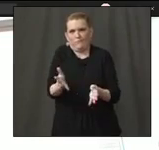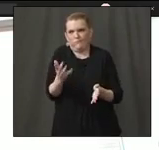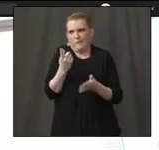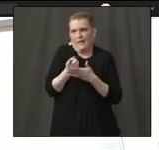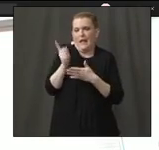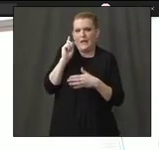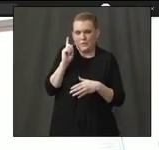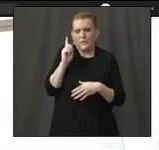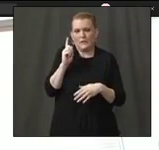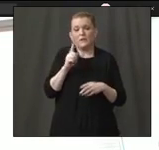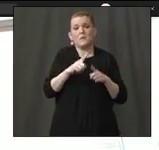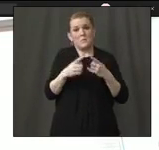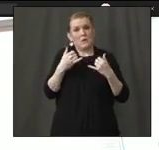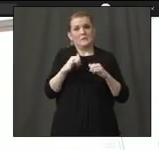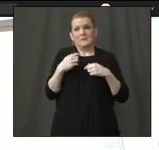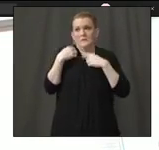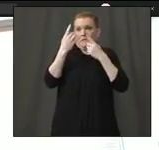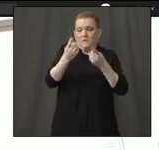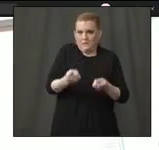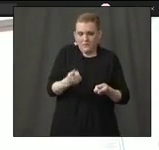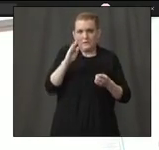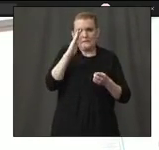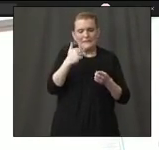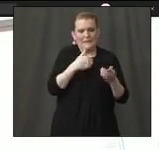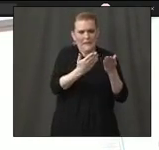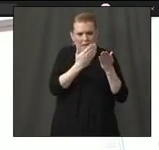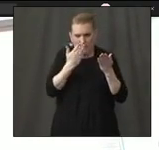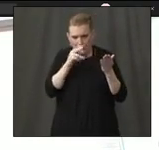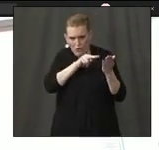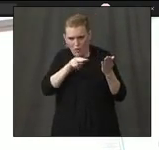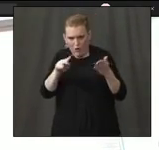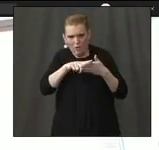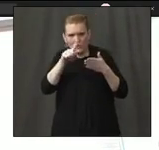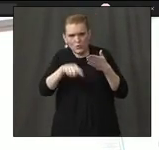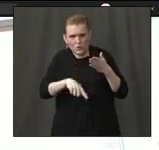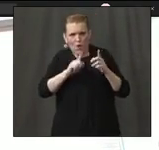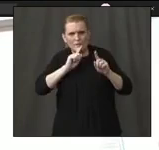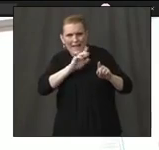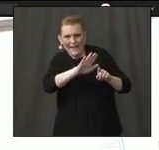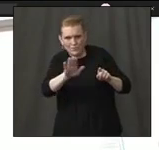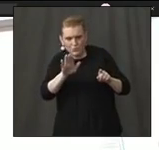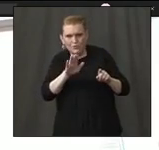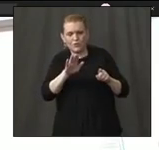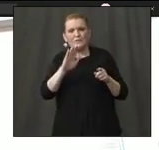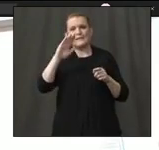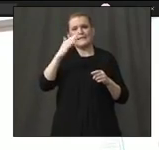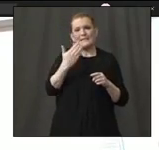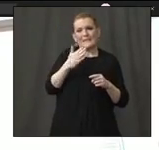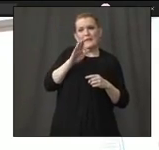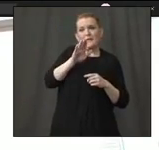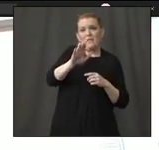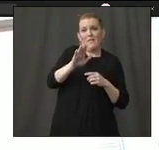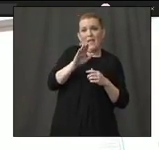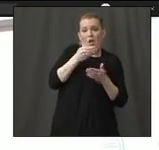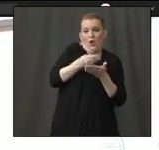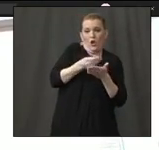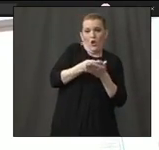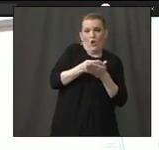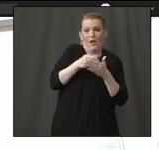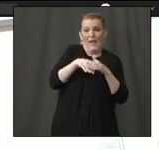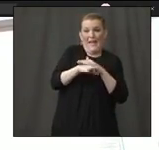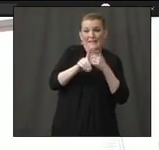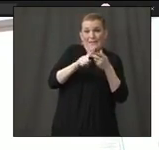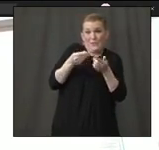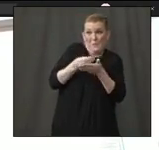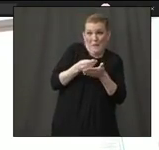overwhelming respondents are saying that access to capital and cash flow is paramount to